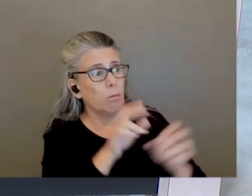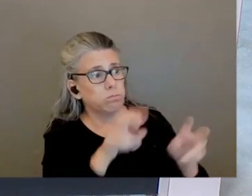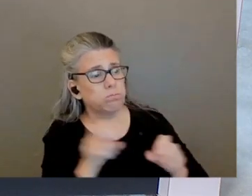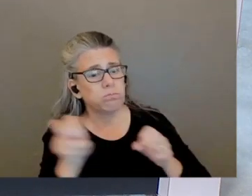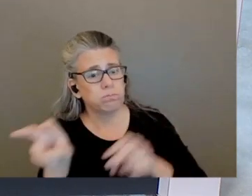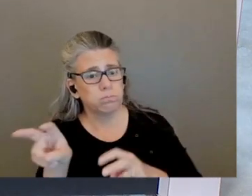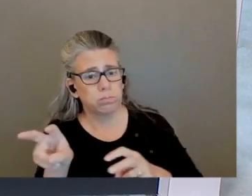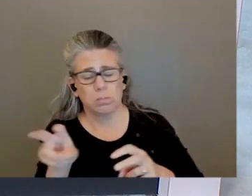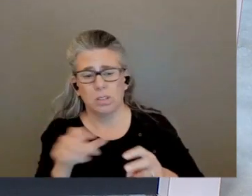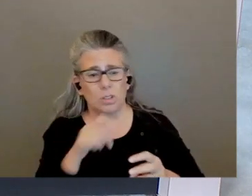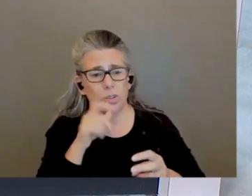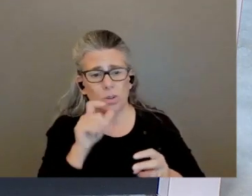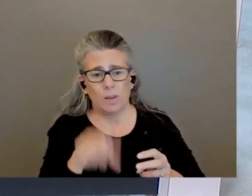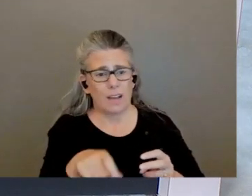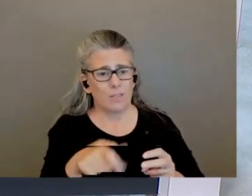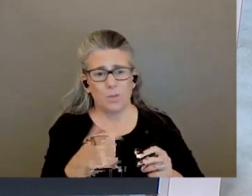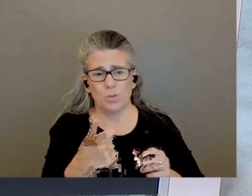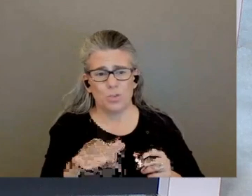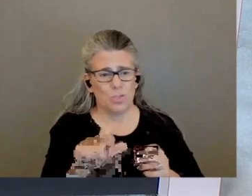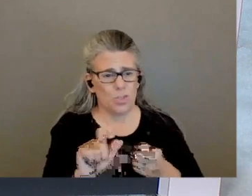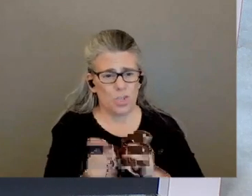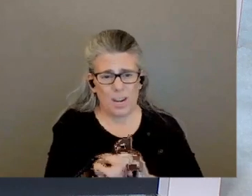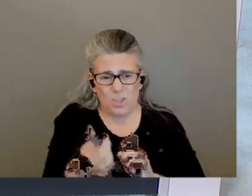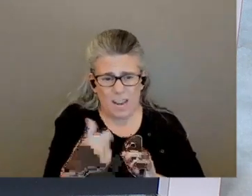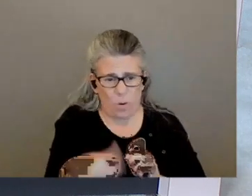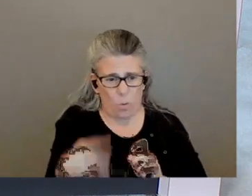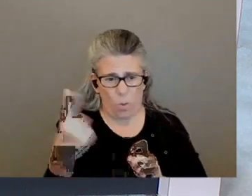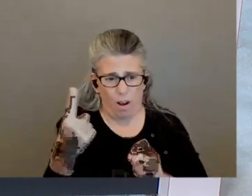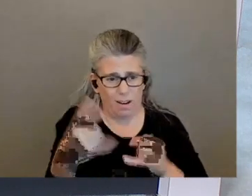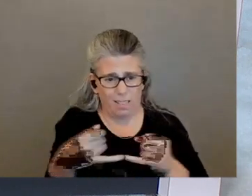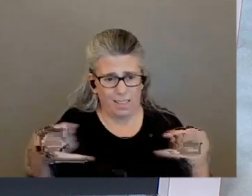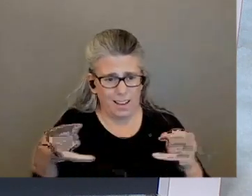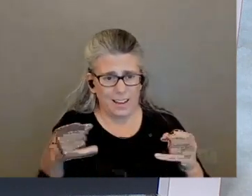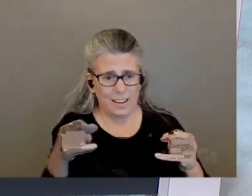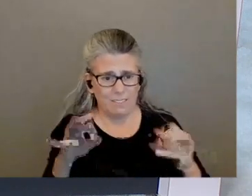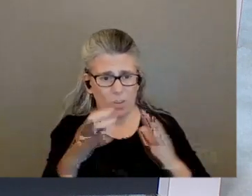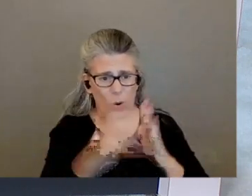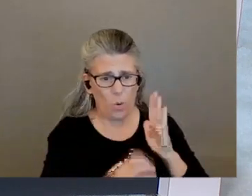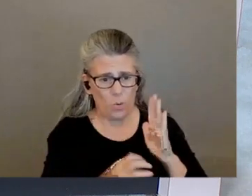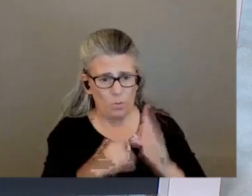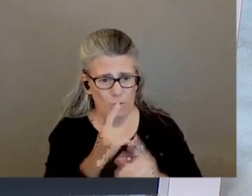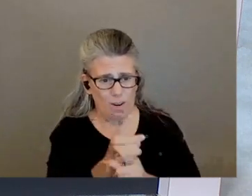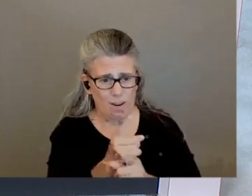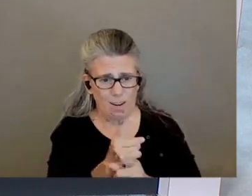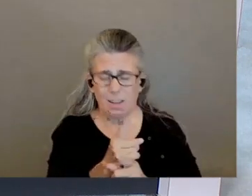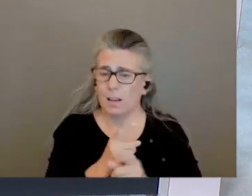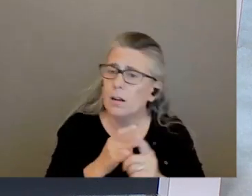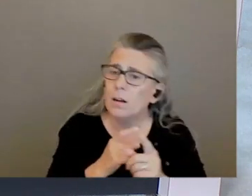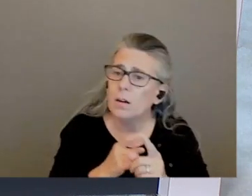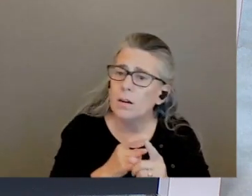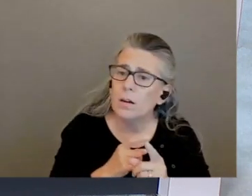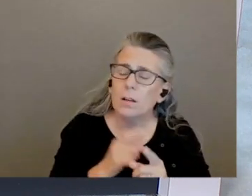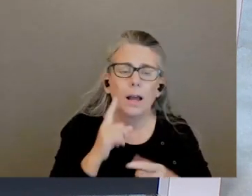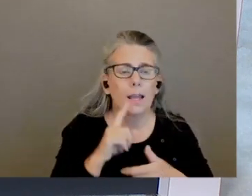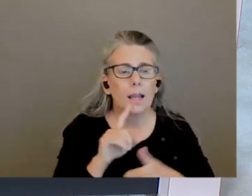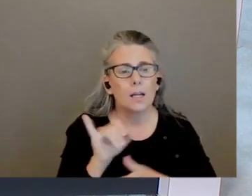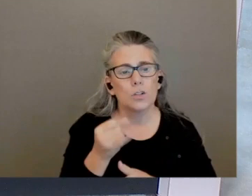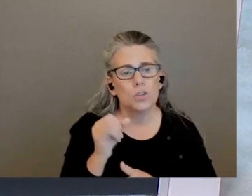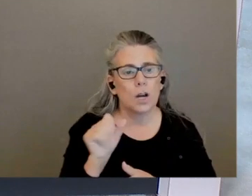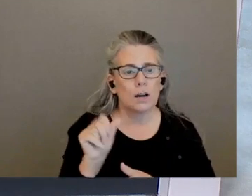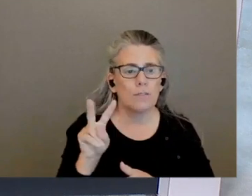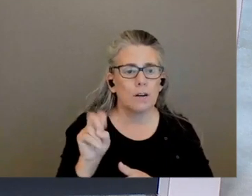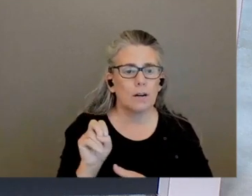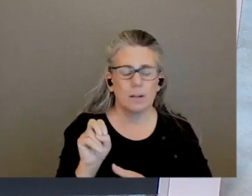single line of code. Everything which is written in higher level programming languages, Python, JavaScript, TypeScript, Java, and the